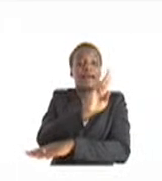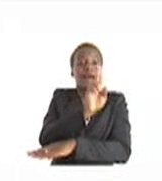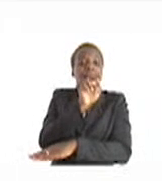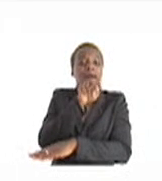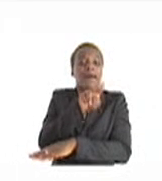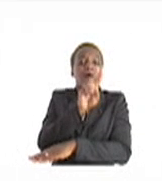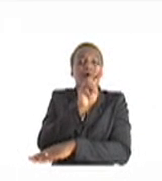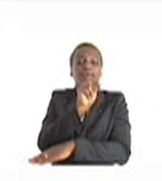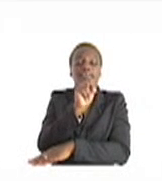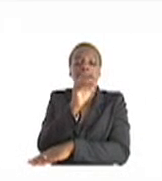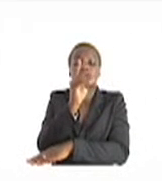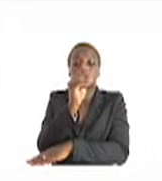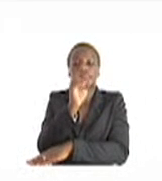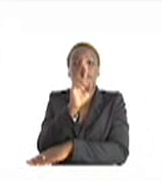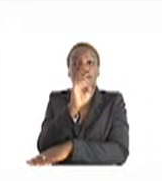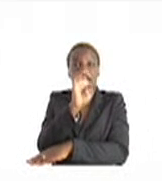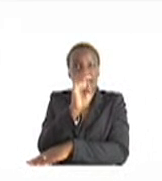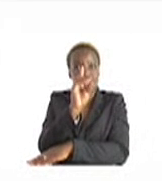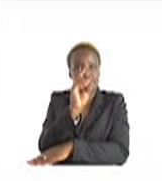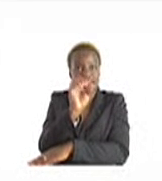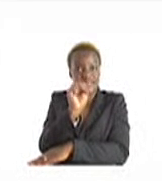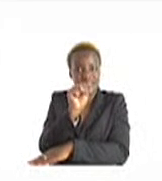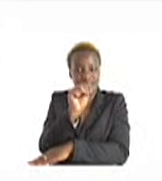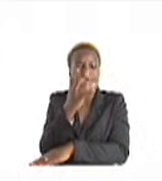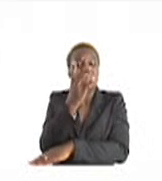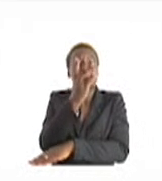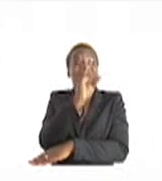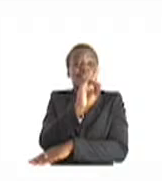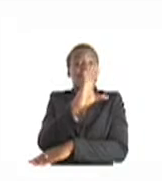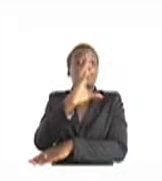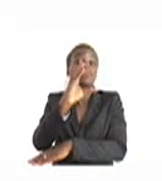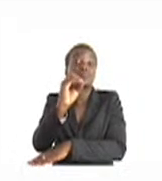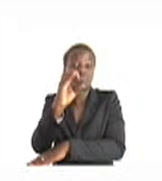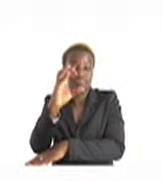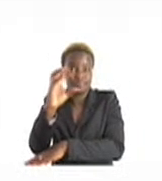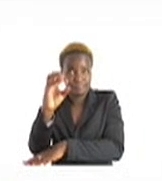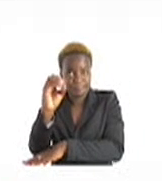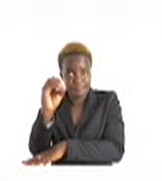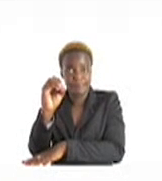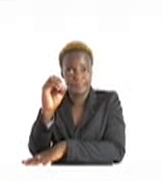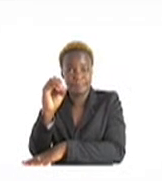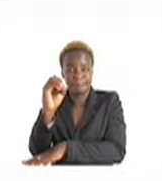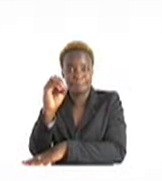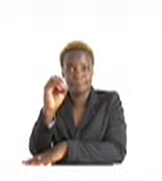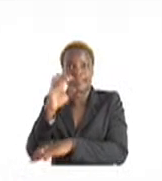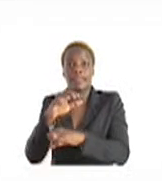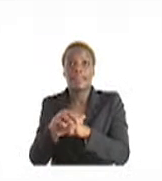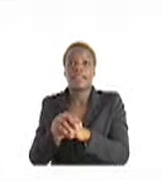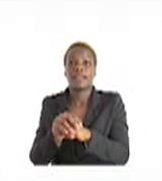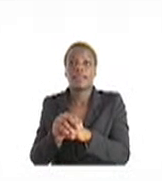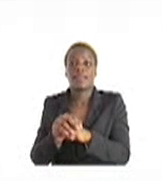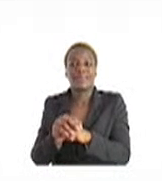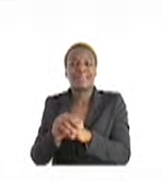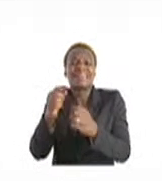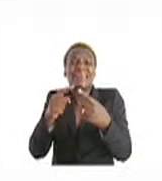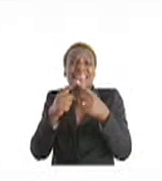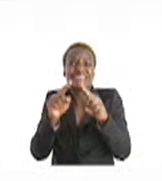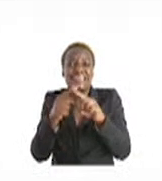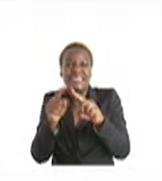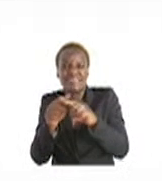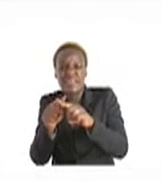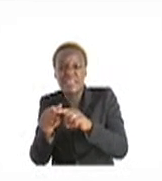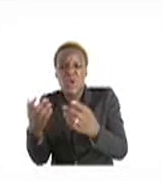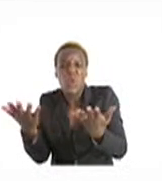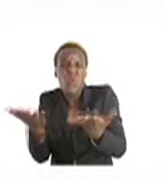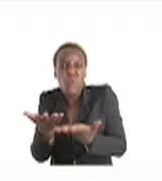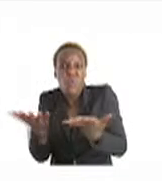the 700s, okay? But there's a difference between the place and the value of the number. Can